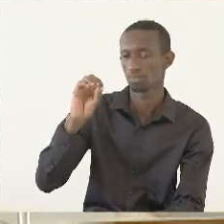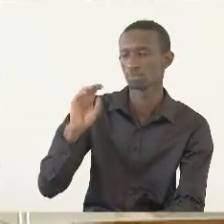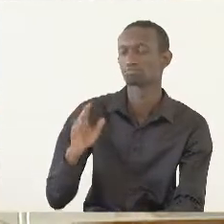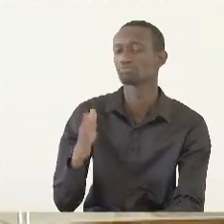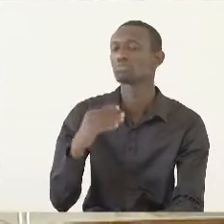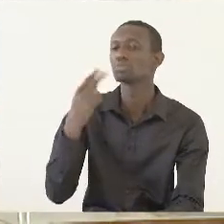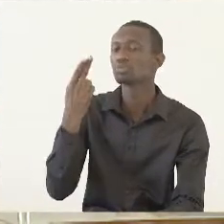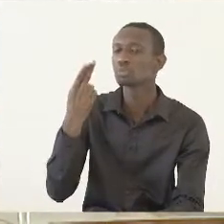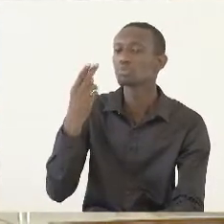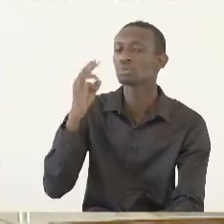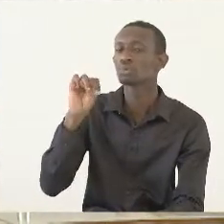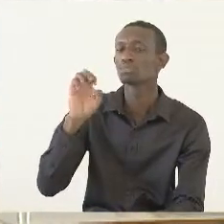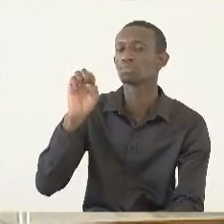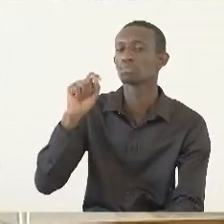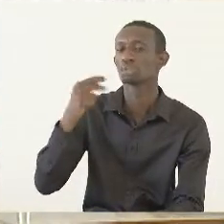2-methyl,